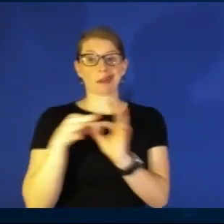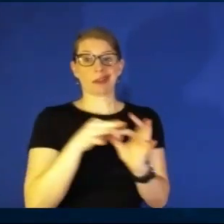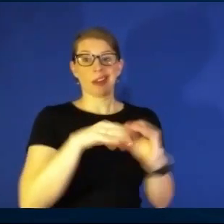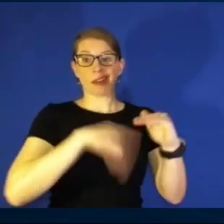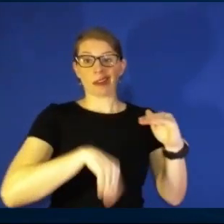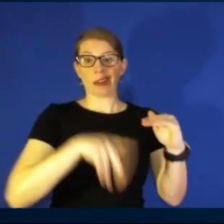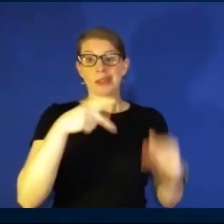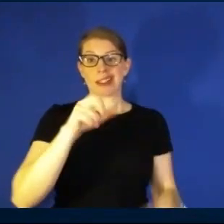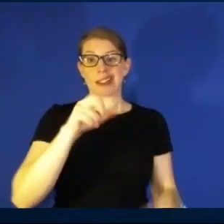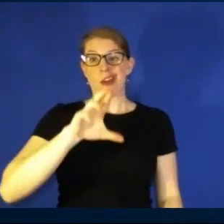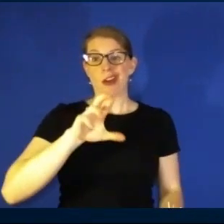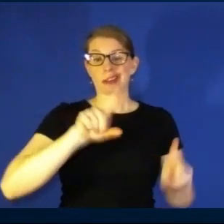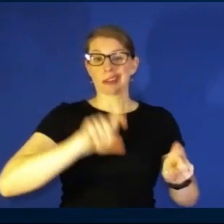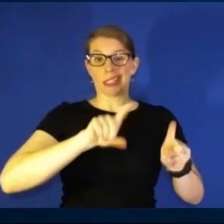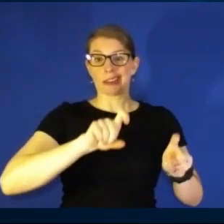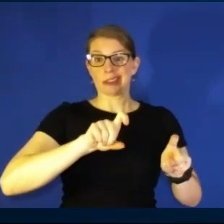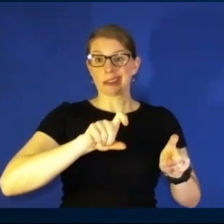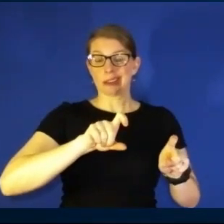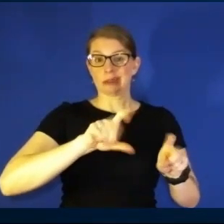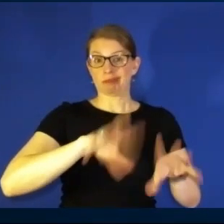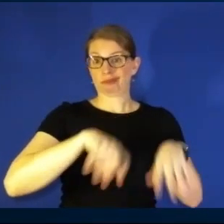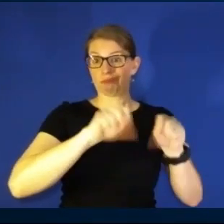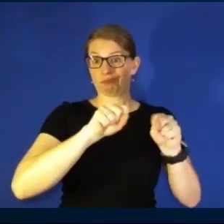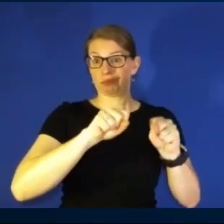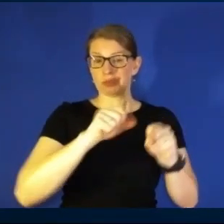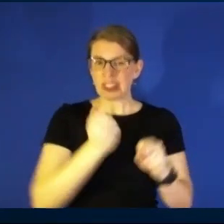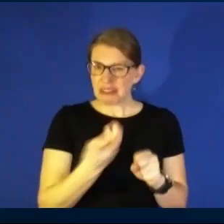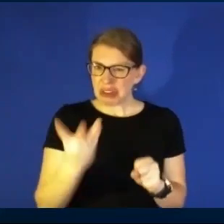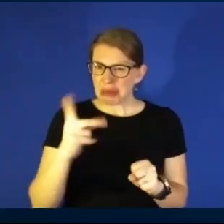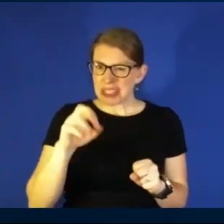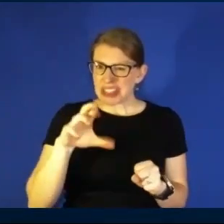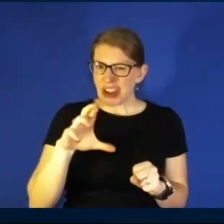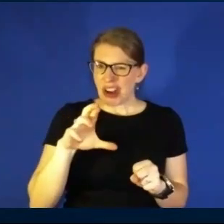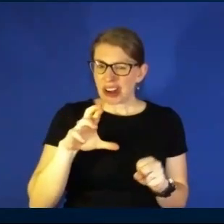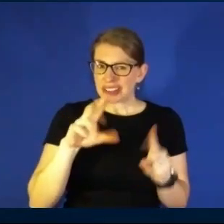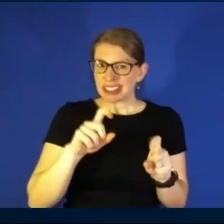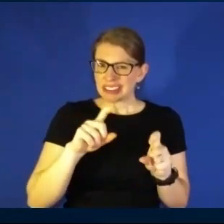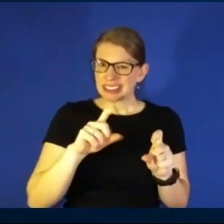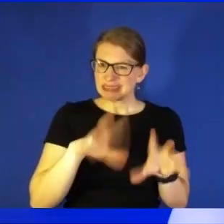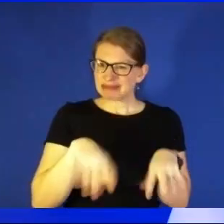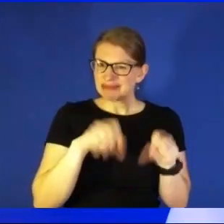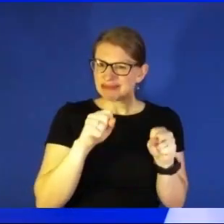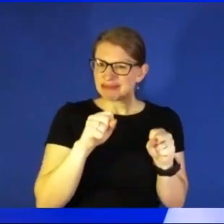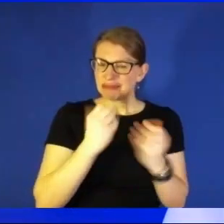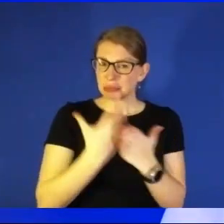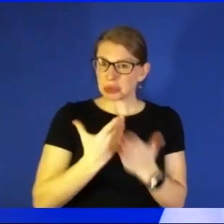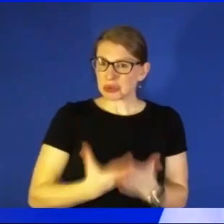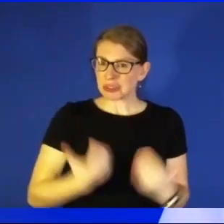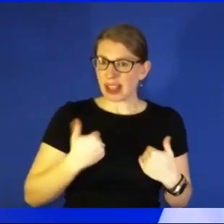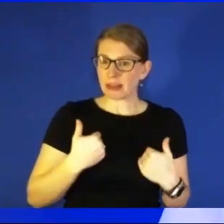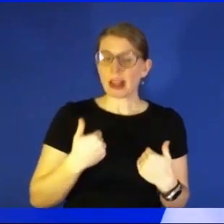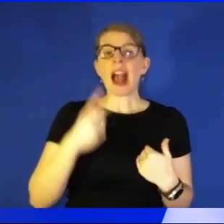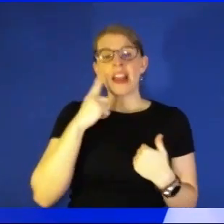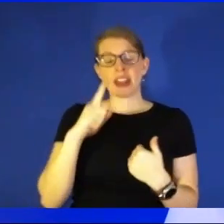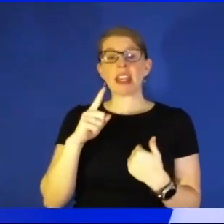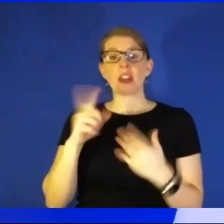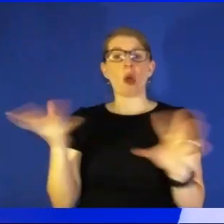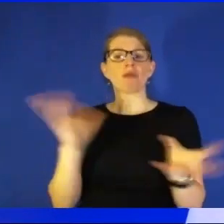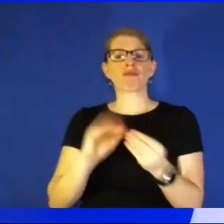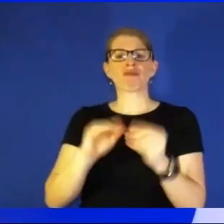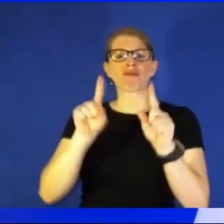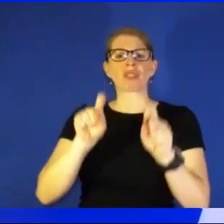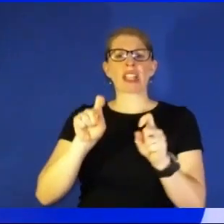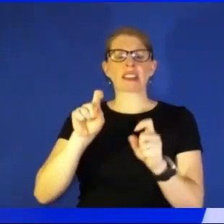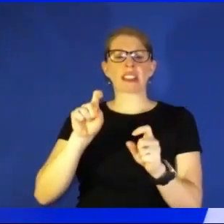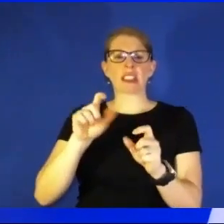tests being taken. Are there fewer PCR tests being taken, though? Do we have You that? know, I think overall testing is down, and so the rate is going to be